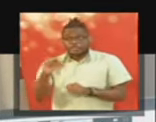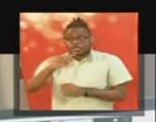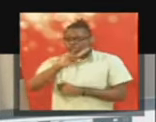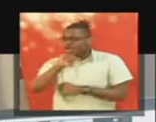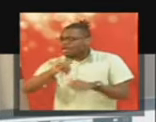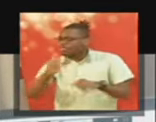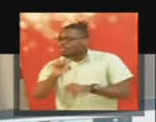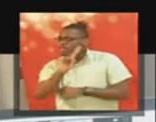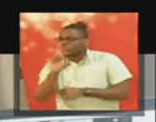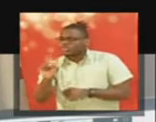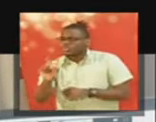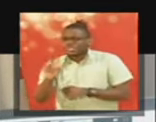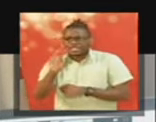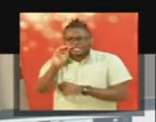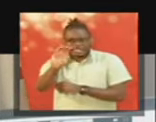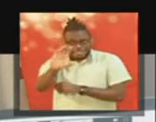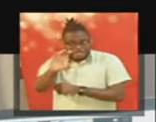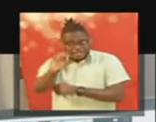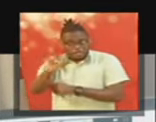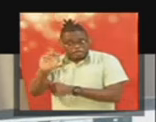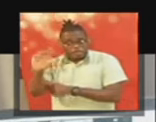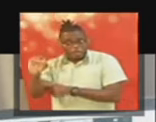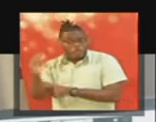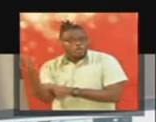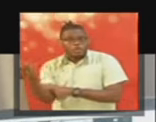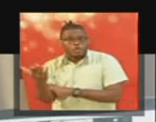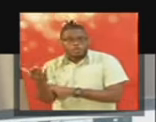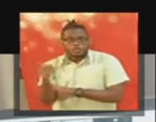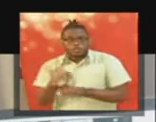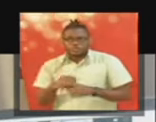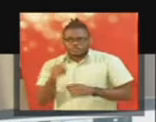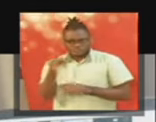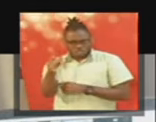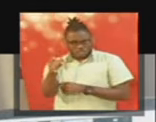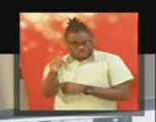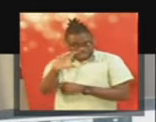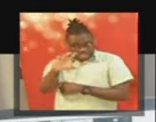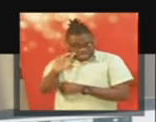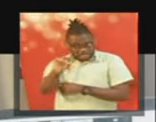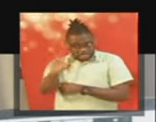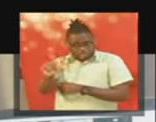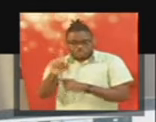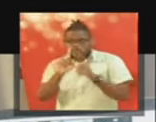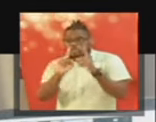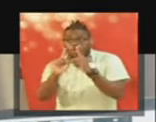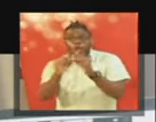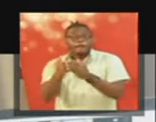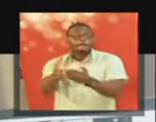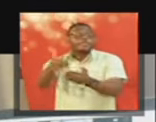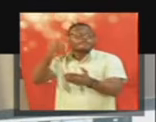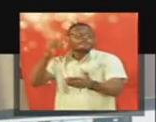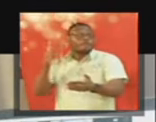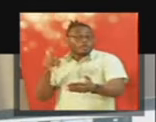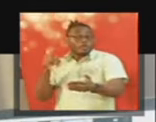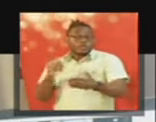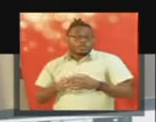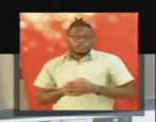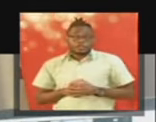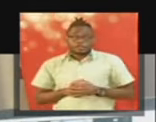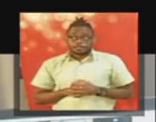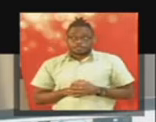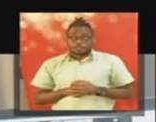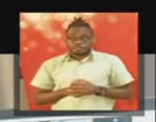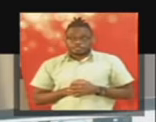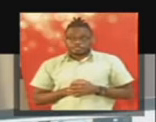preview to my next question, but you made reference to some of the things I wanted to ask. But